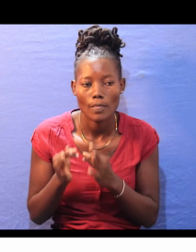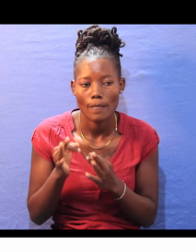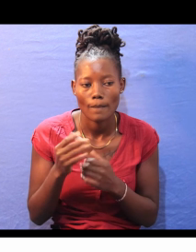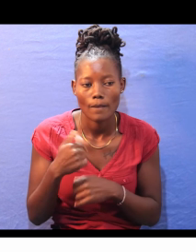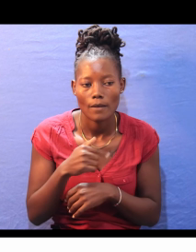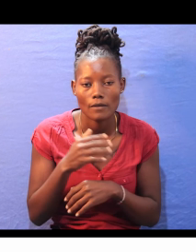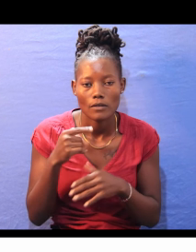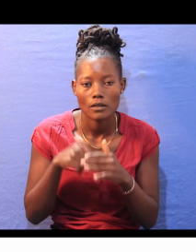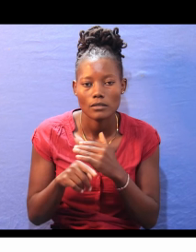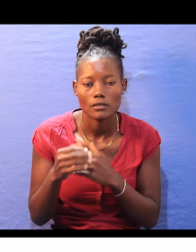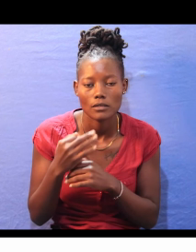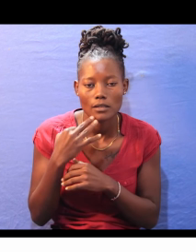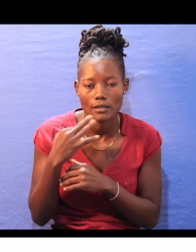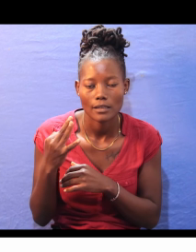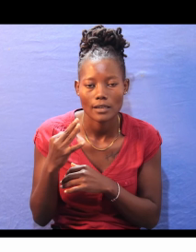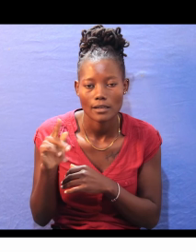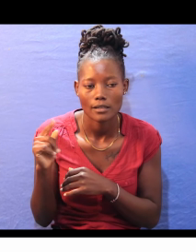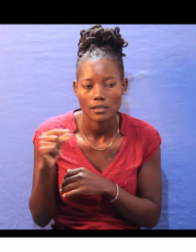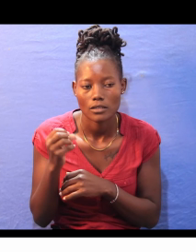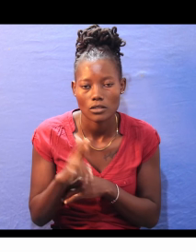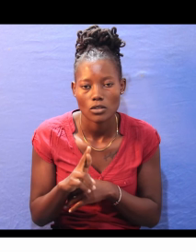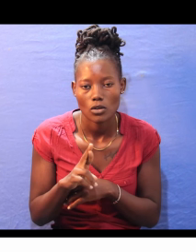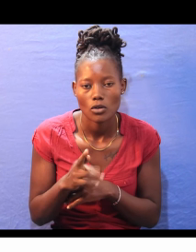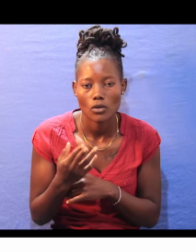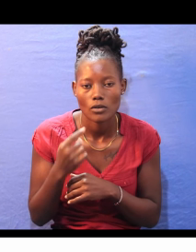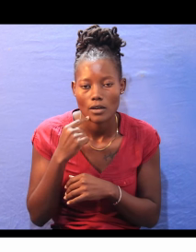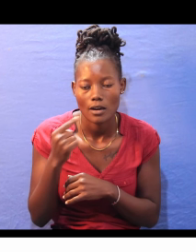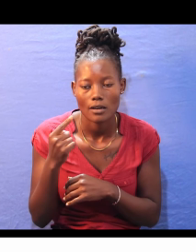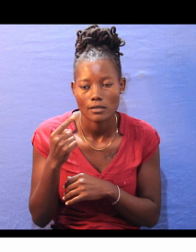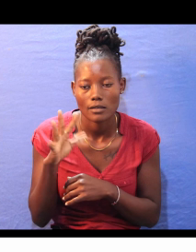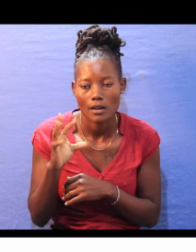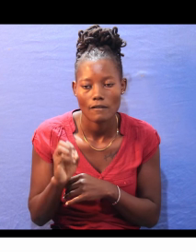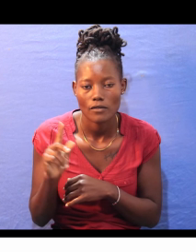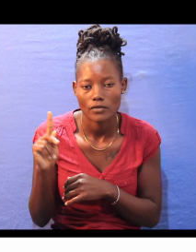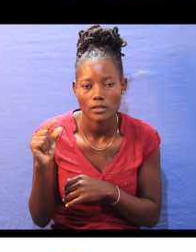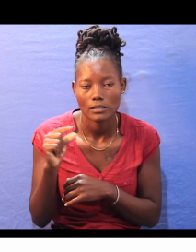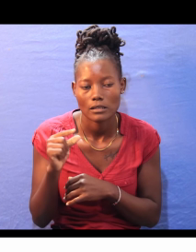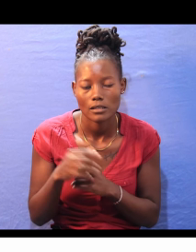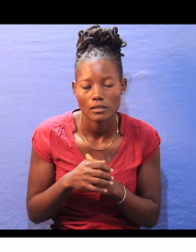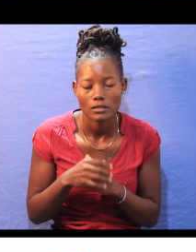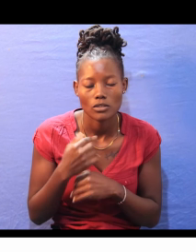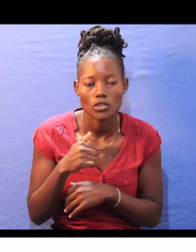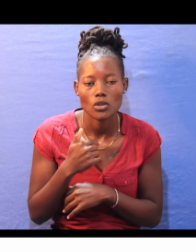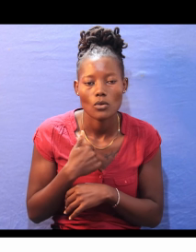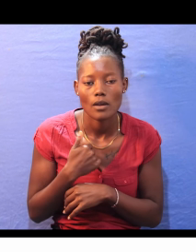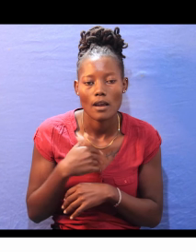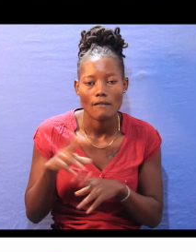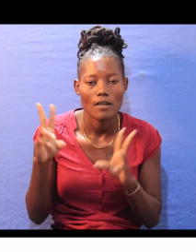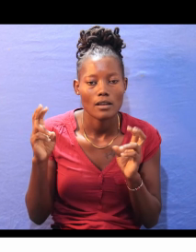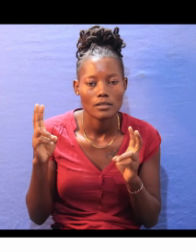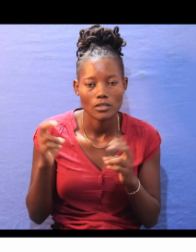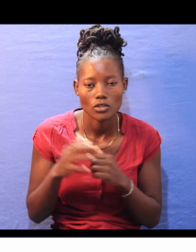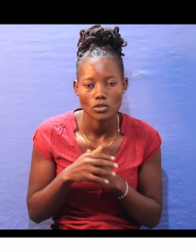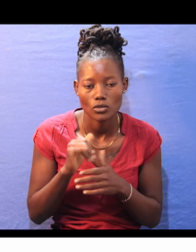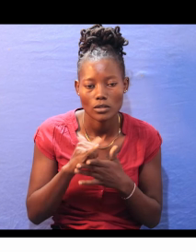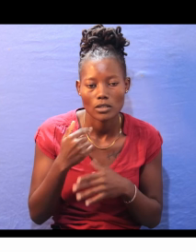squatting 300 kilos, but we can only clean and jerk 150 kilos, we have an issue, and we